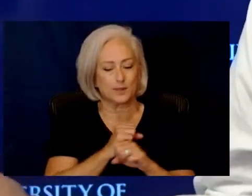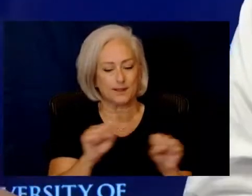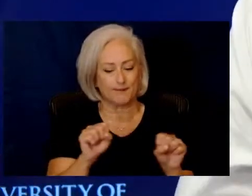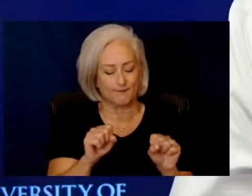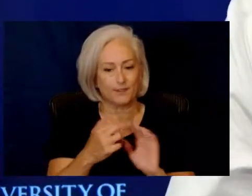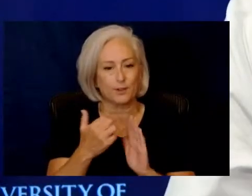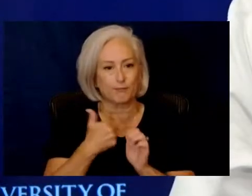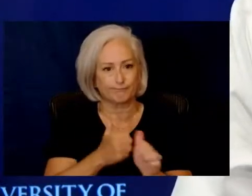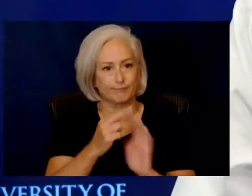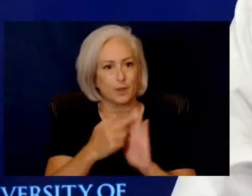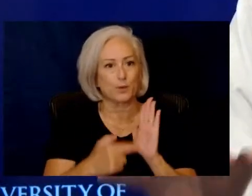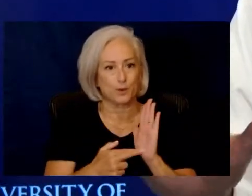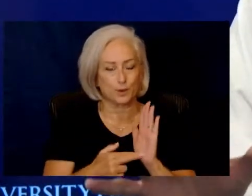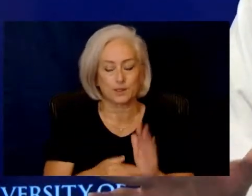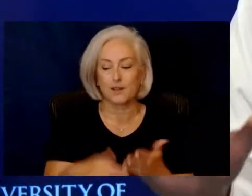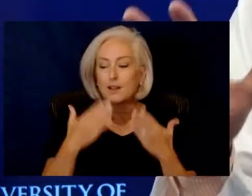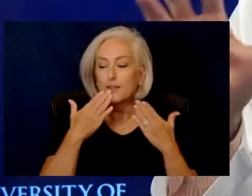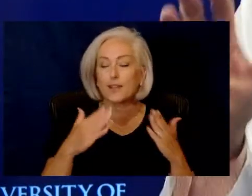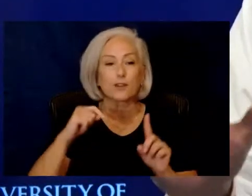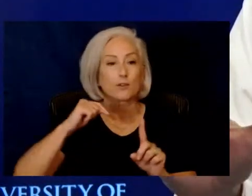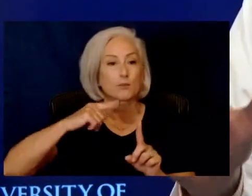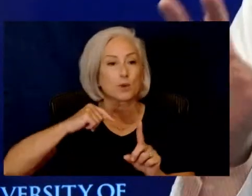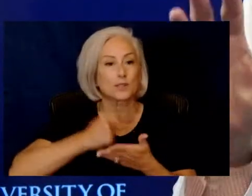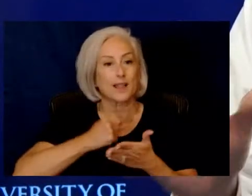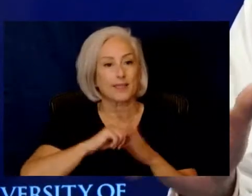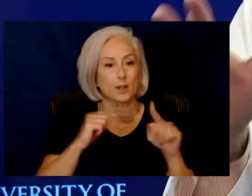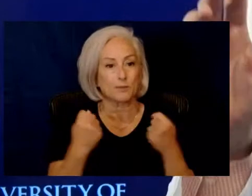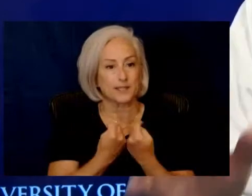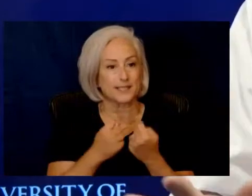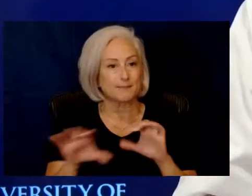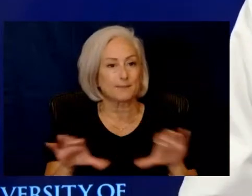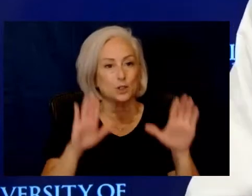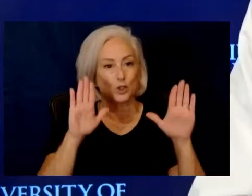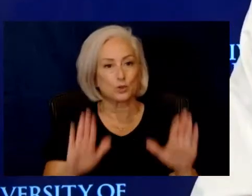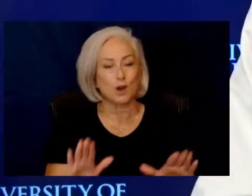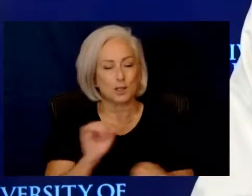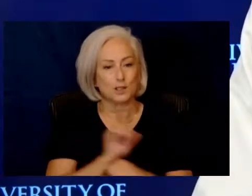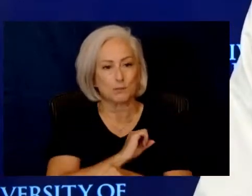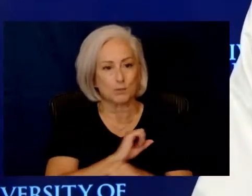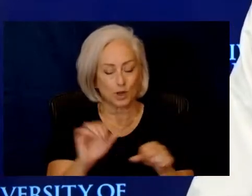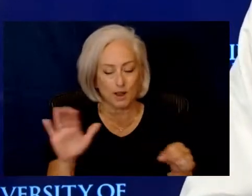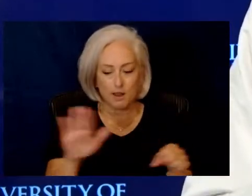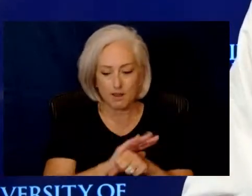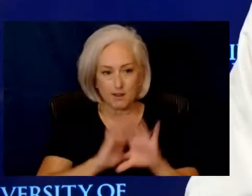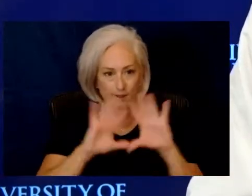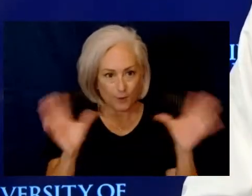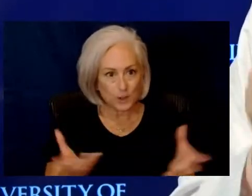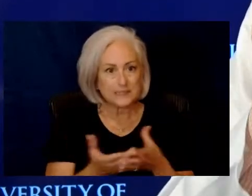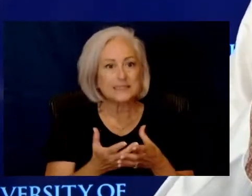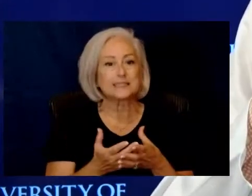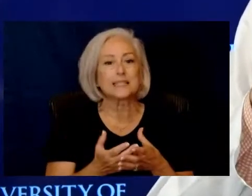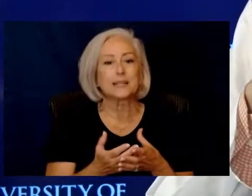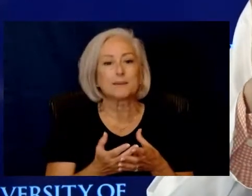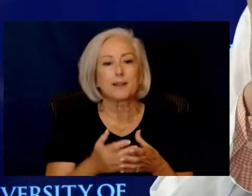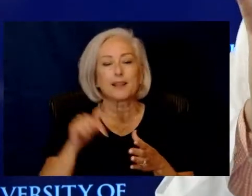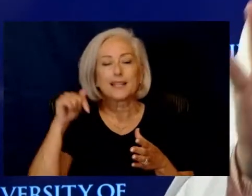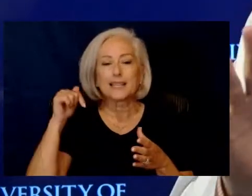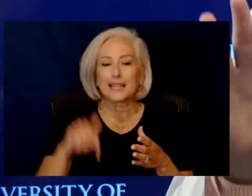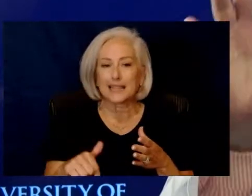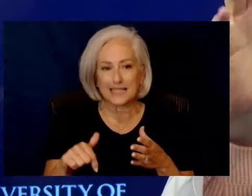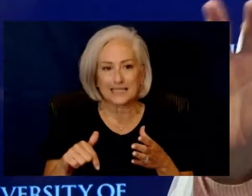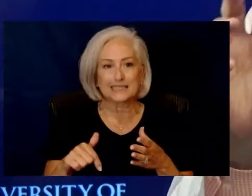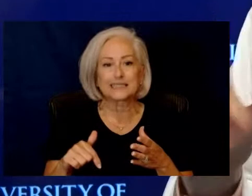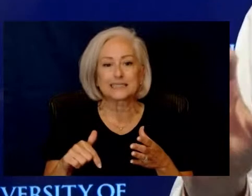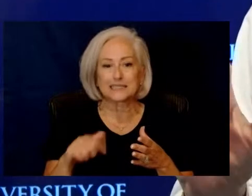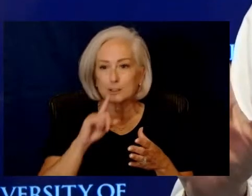Therapy team here today. All of these guys do awesome work, the whole team, the Comprehensive Cancer Center thing. This is a